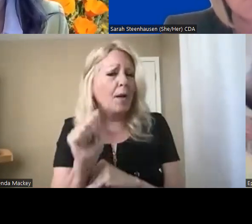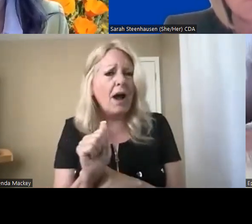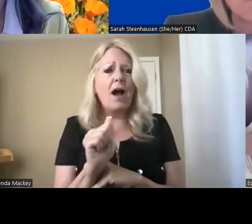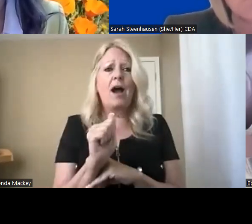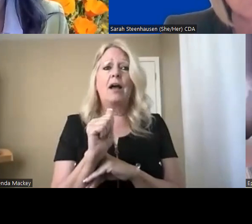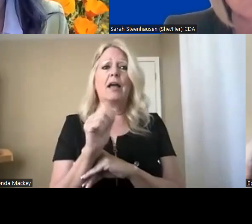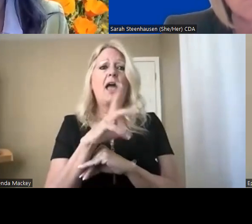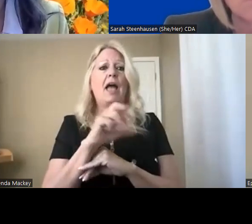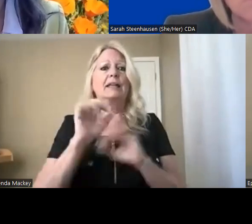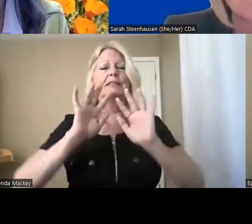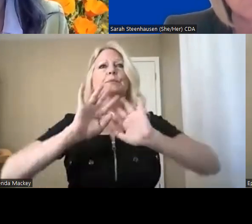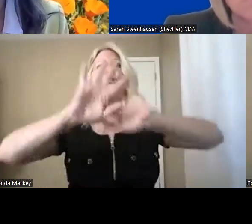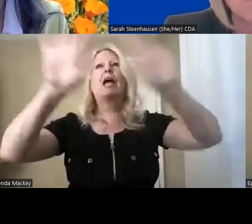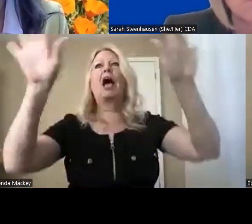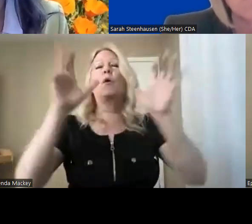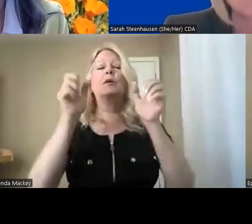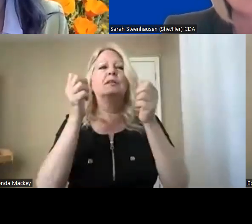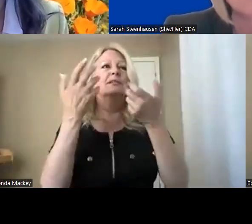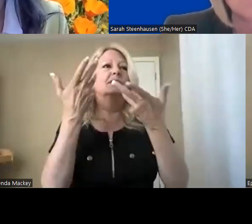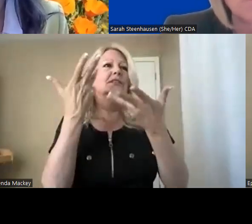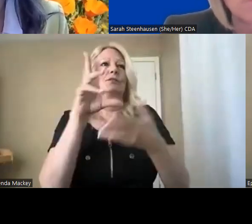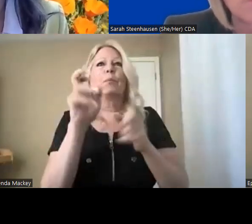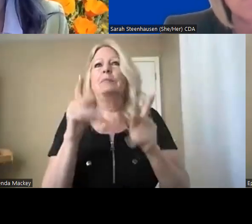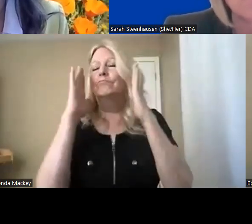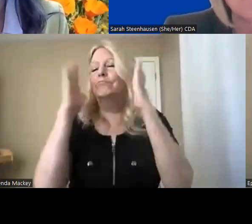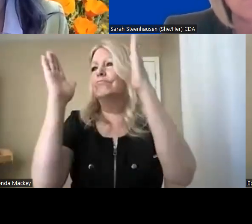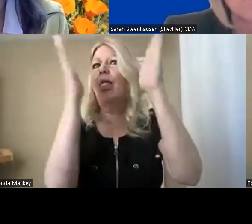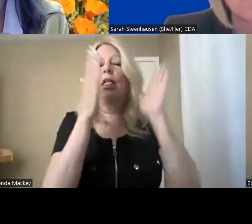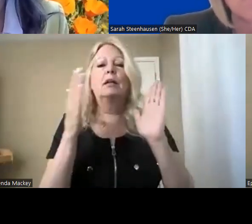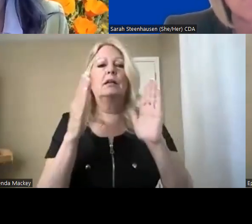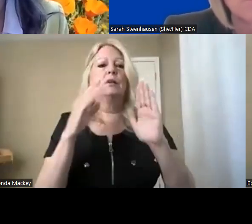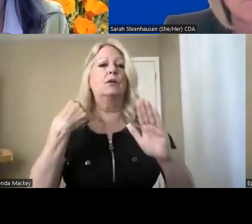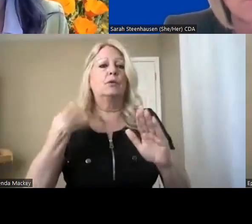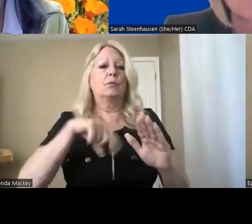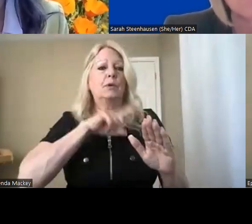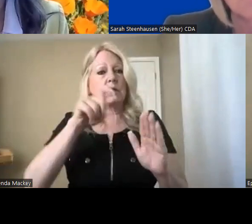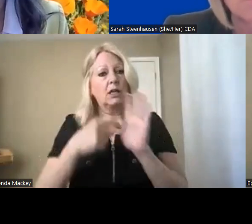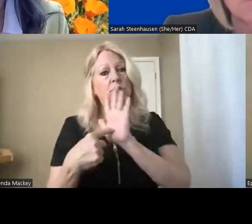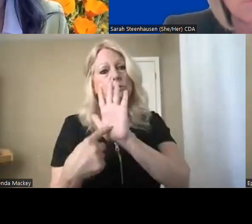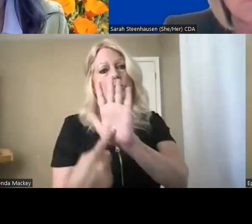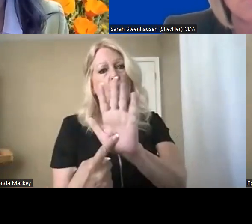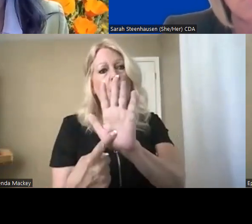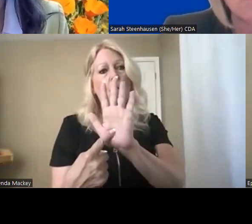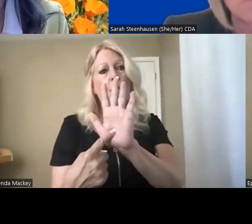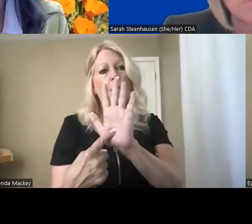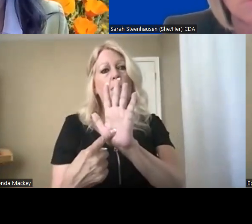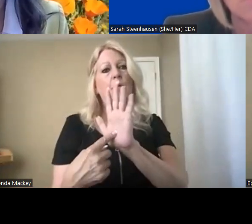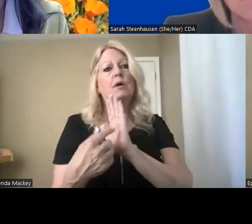pushed out into this void. So showing these participants how their